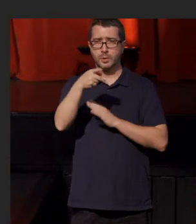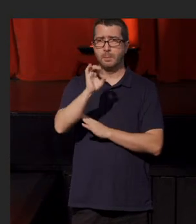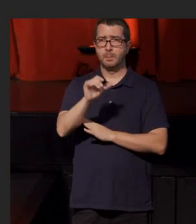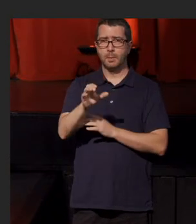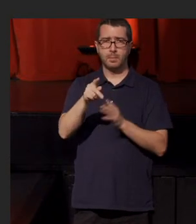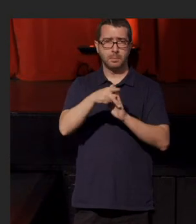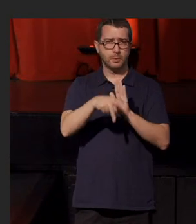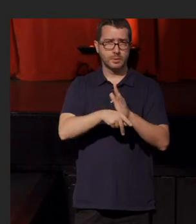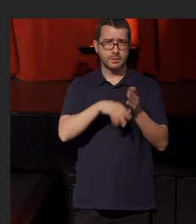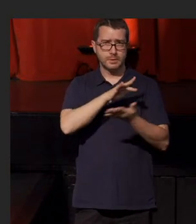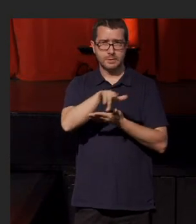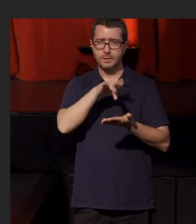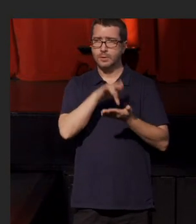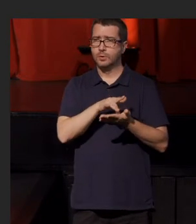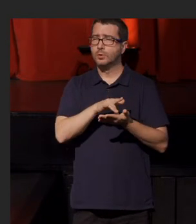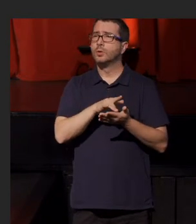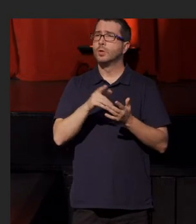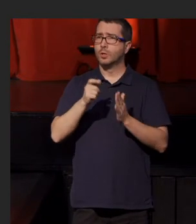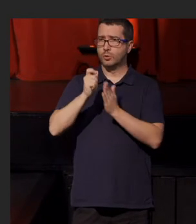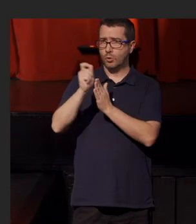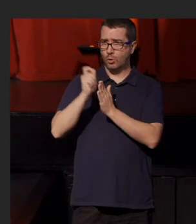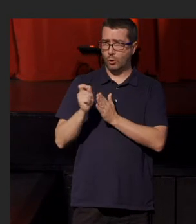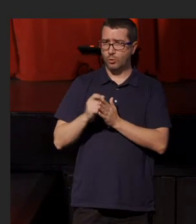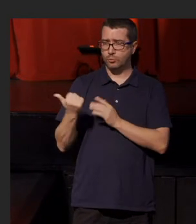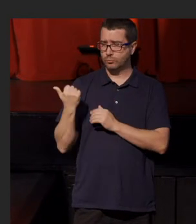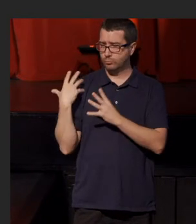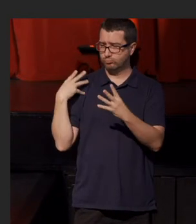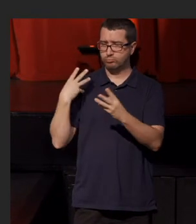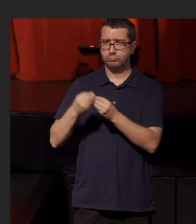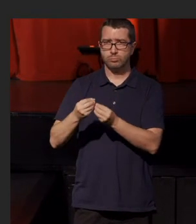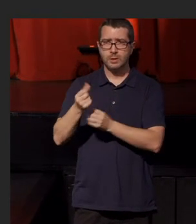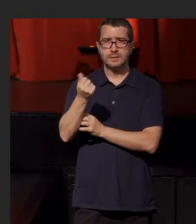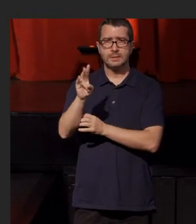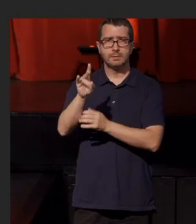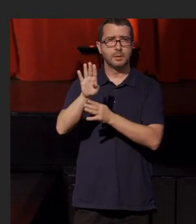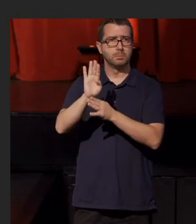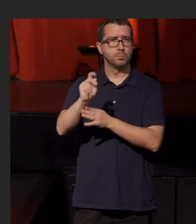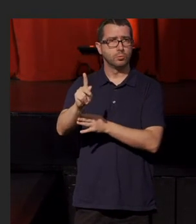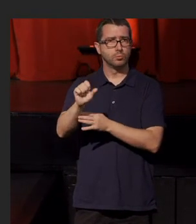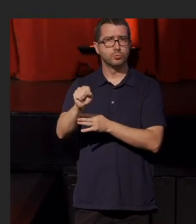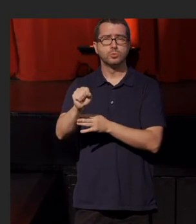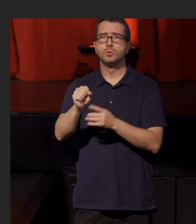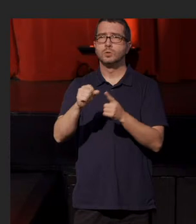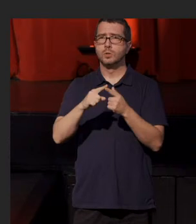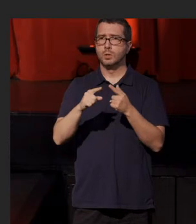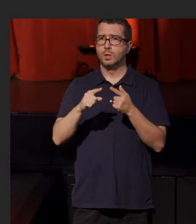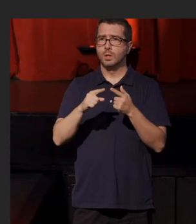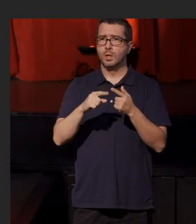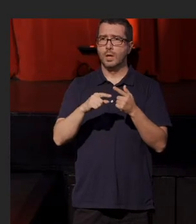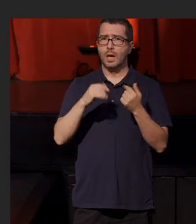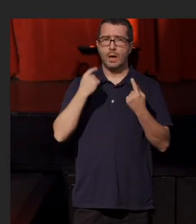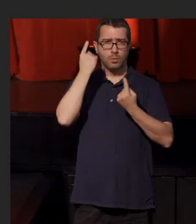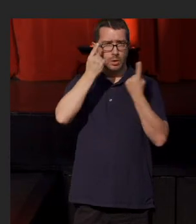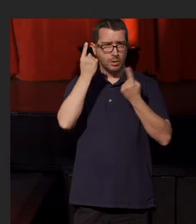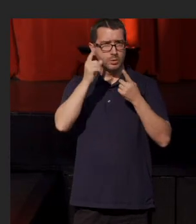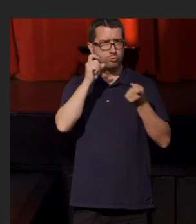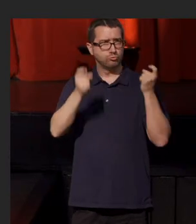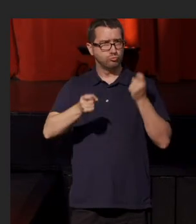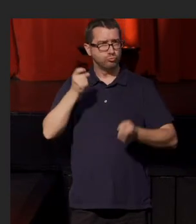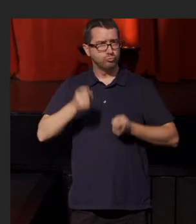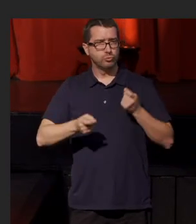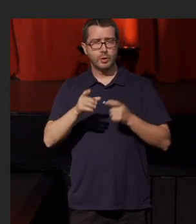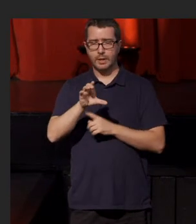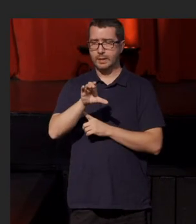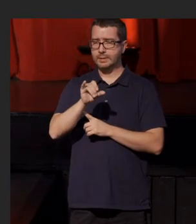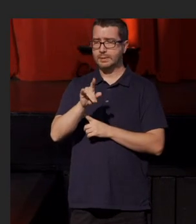Center. She's authored or co-authored 17 books, including Creating Conspiracy Beliefs, How Our Thoughts Are Shaped, and Cyber